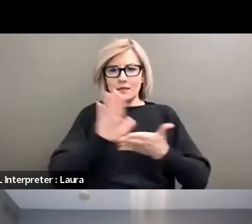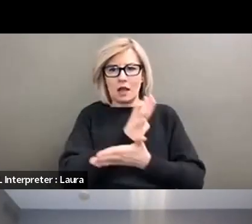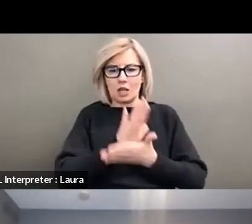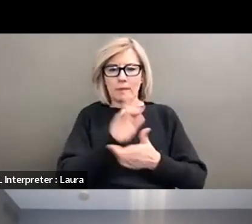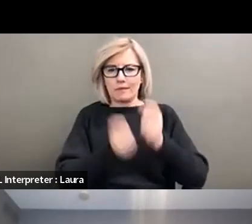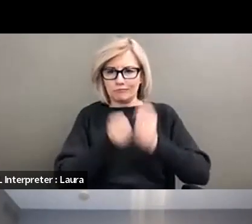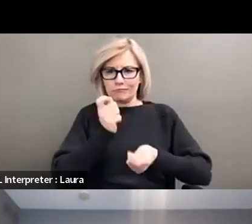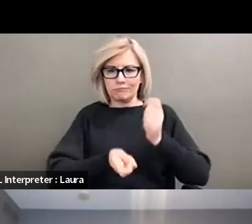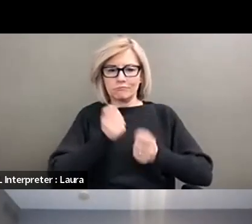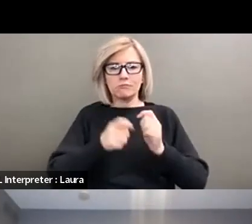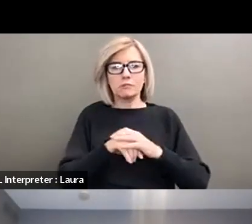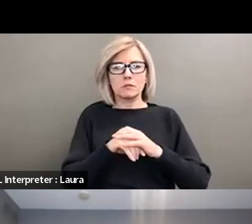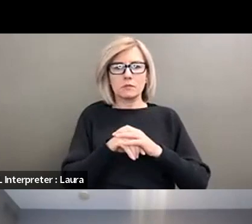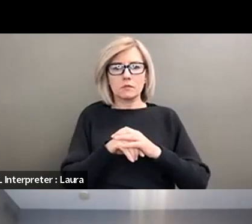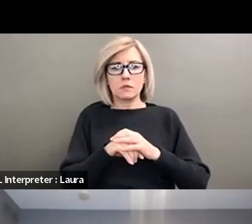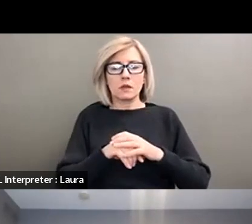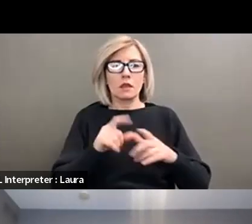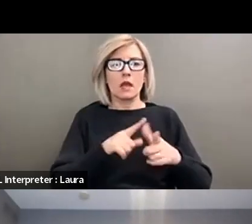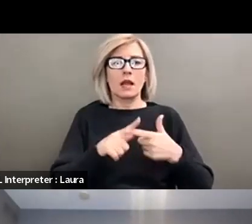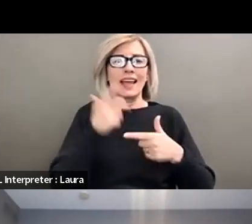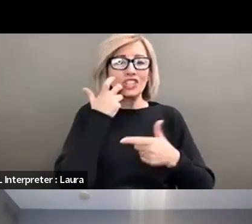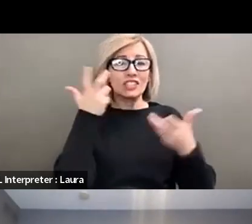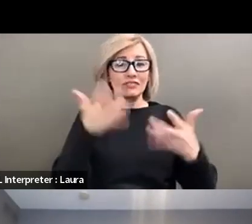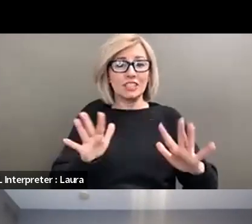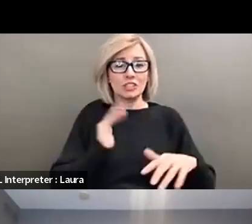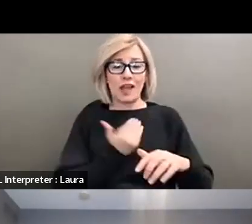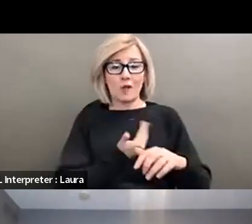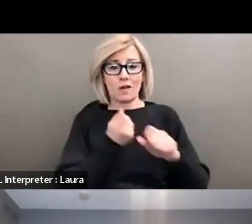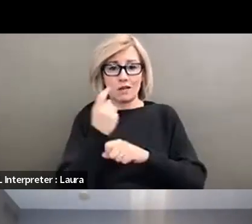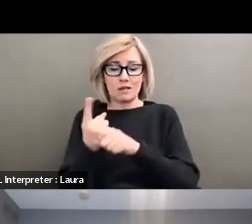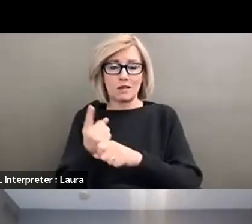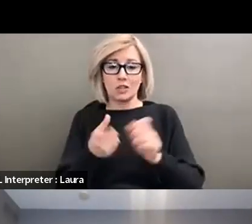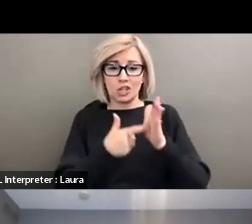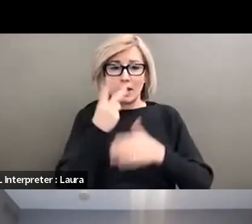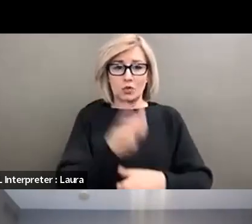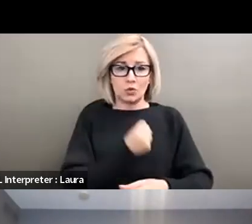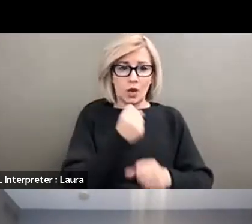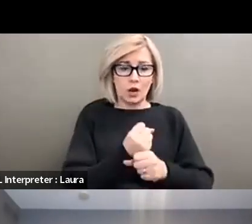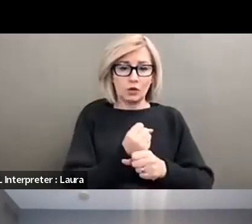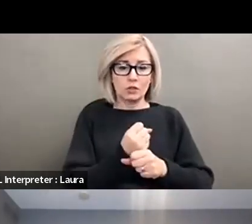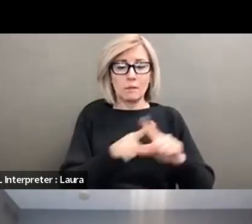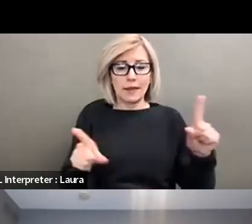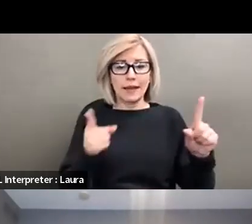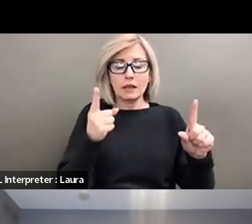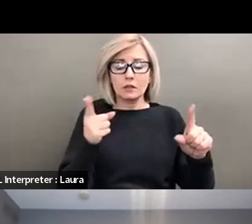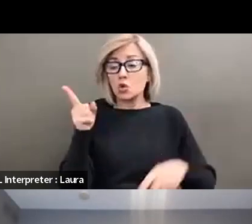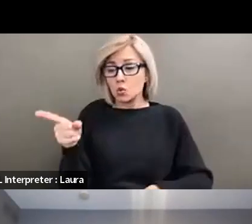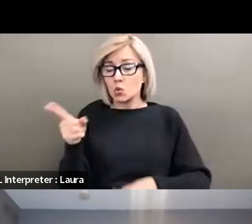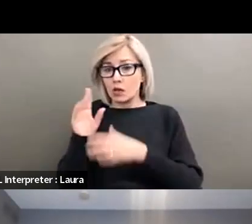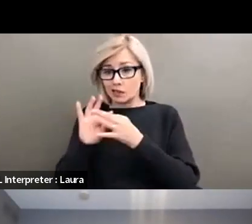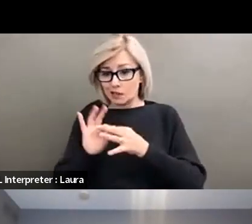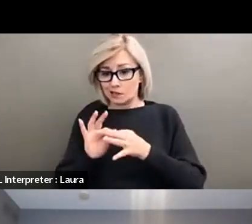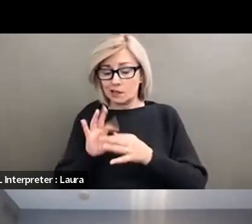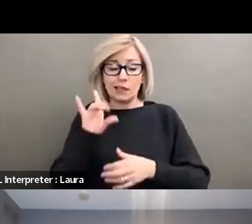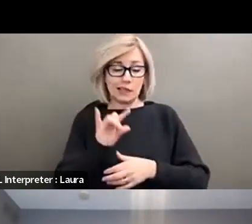And then I just completed our annual. Took me about 2 hours, but basically it says, you told us this, did you